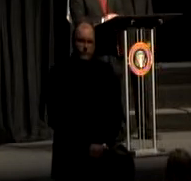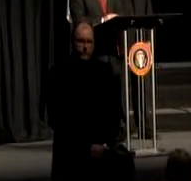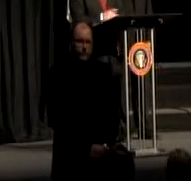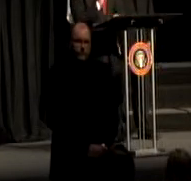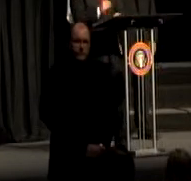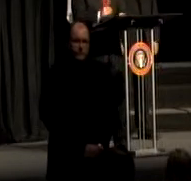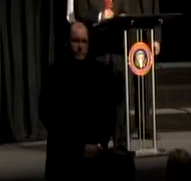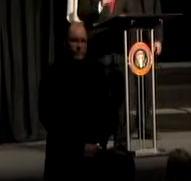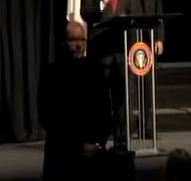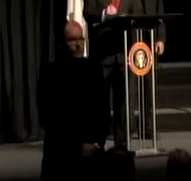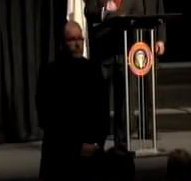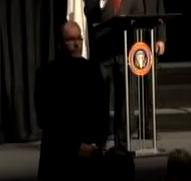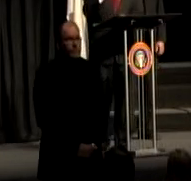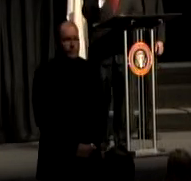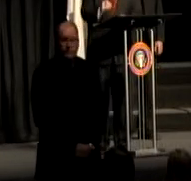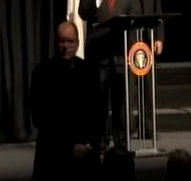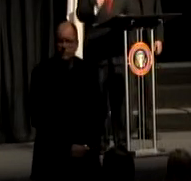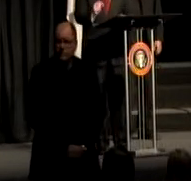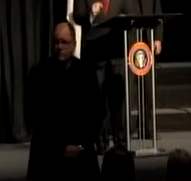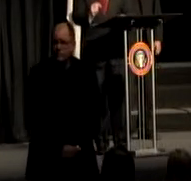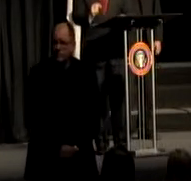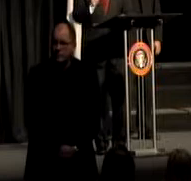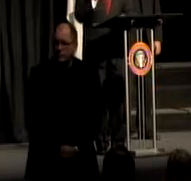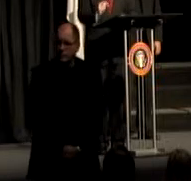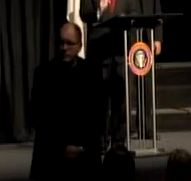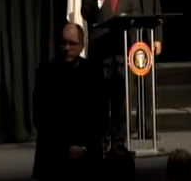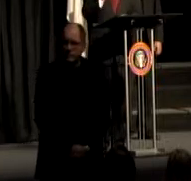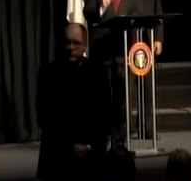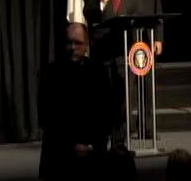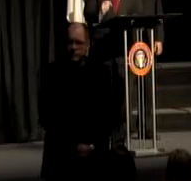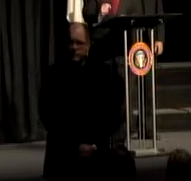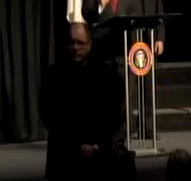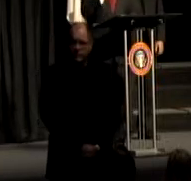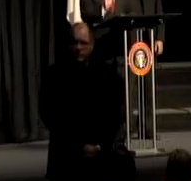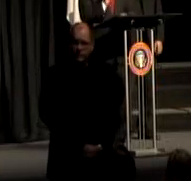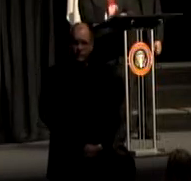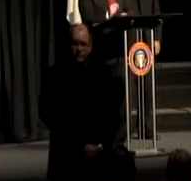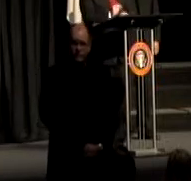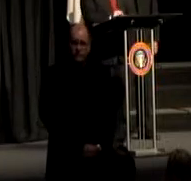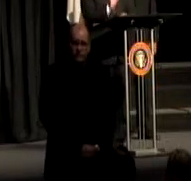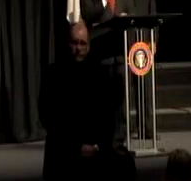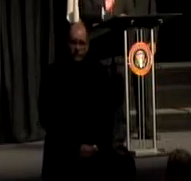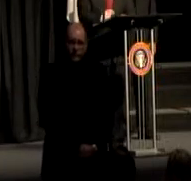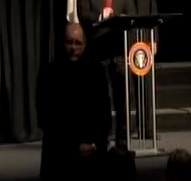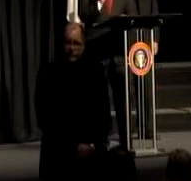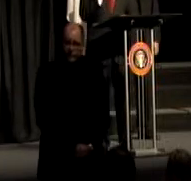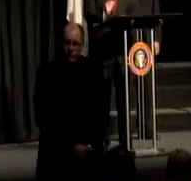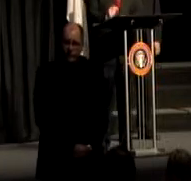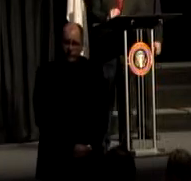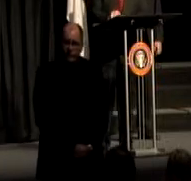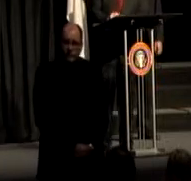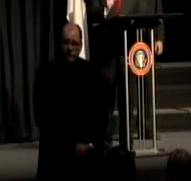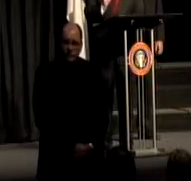doing but what it does it allows us to be the church we do not need to be a church only full of people that identify